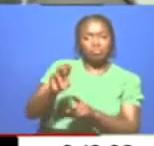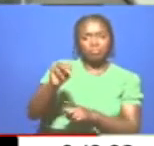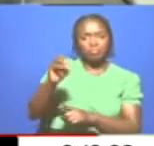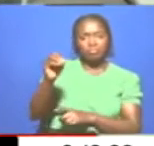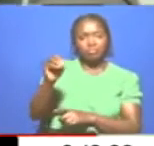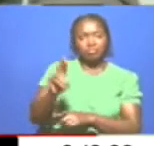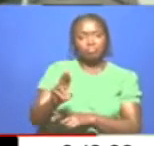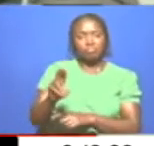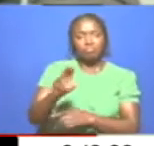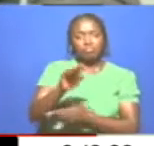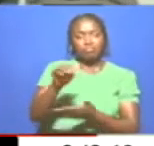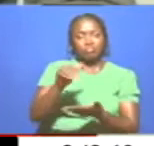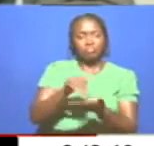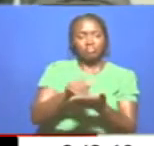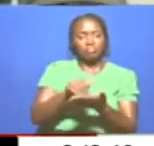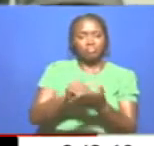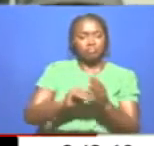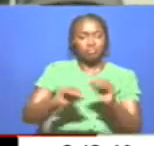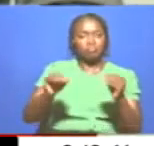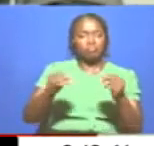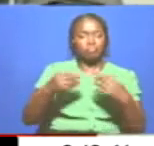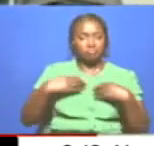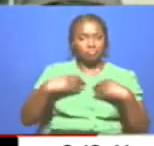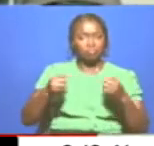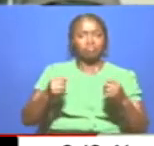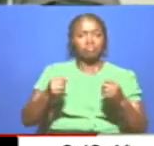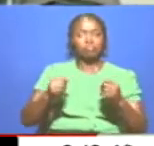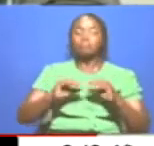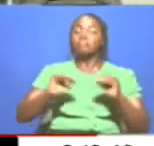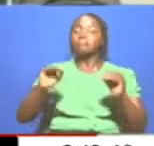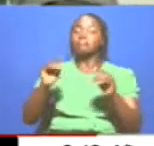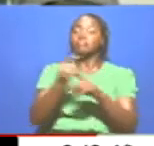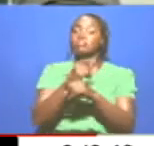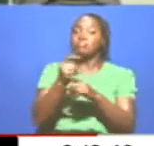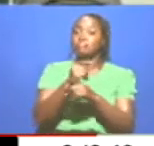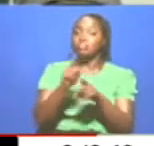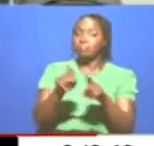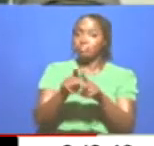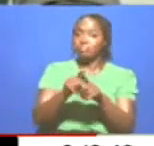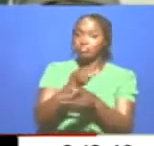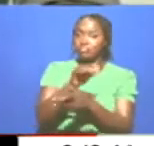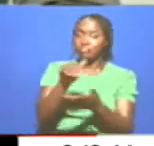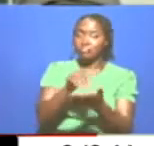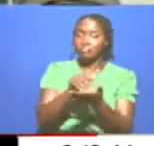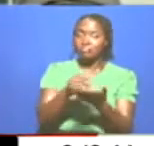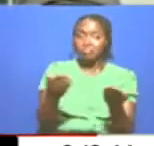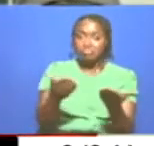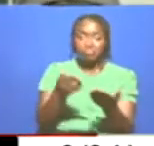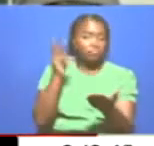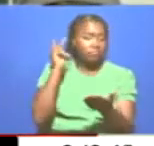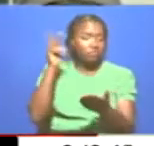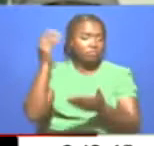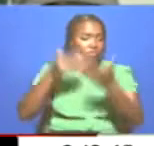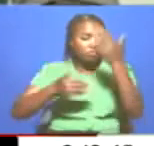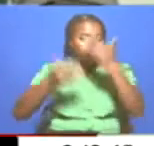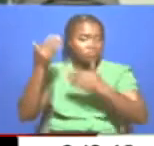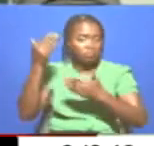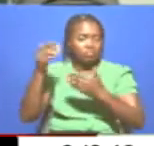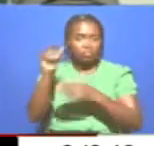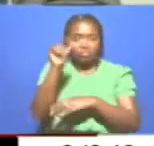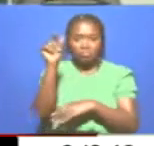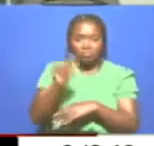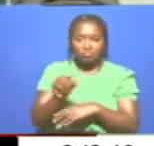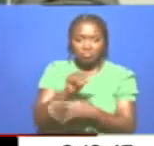excellence in health education as well as training. The center, to be domiciled at Kisii University, will serve as a regional hub